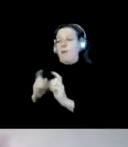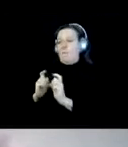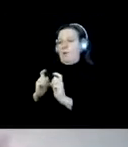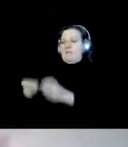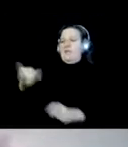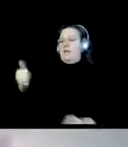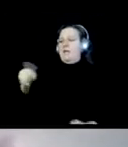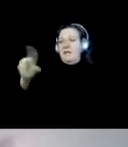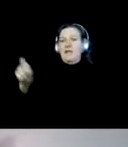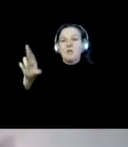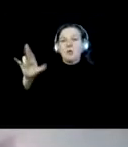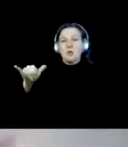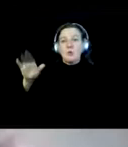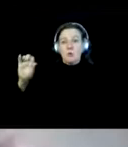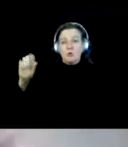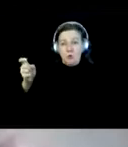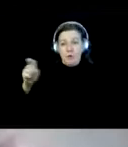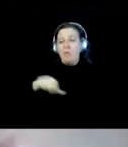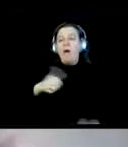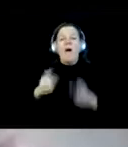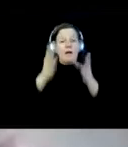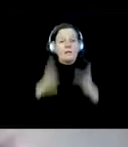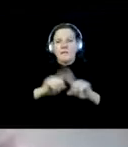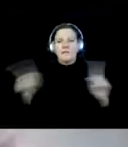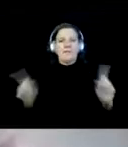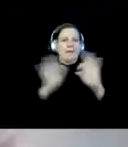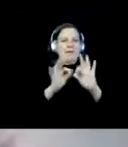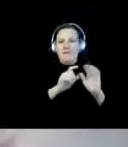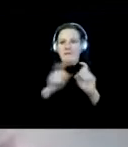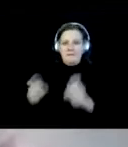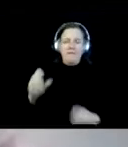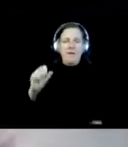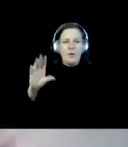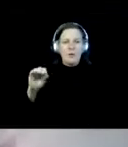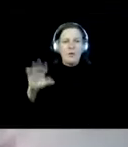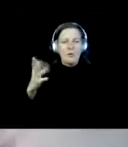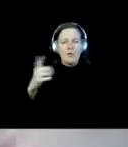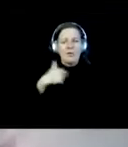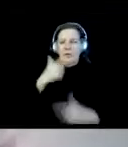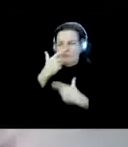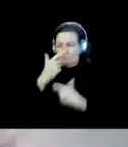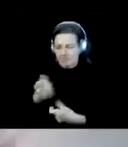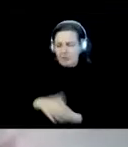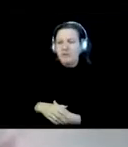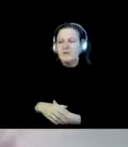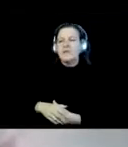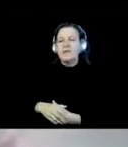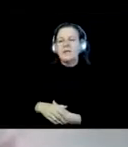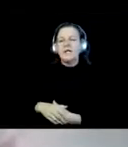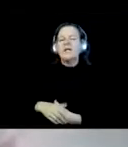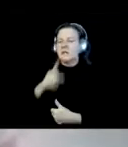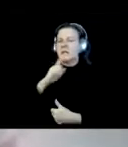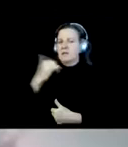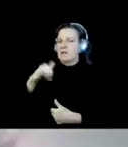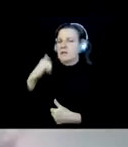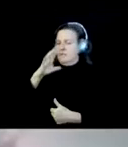versus another. And yeah, it's like very endlessly fascinating to look at the